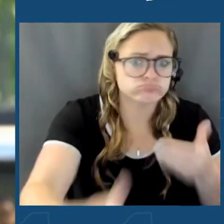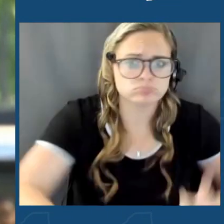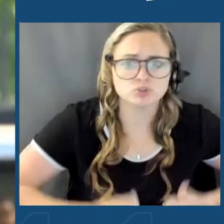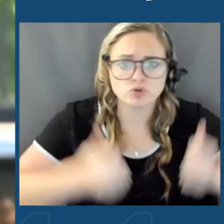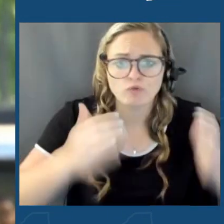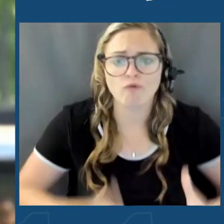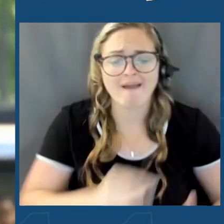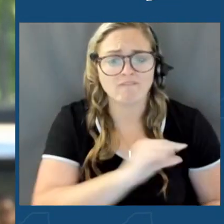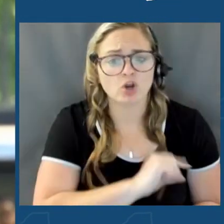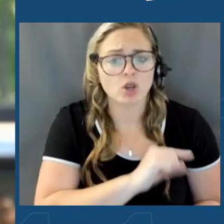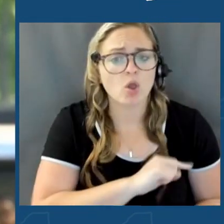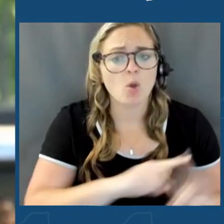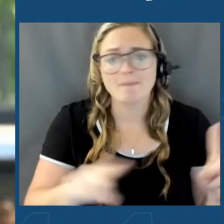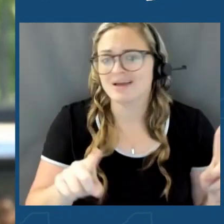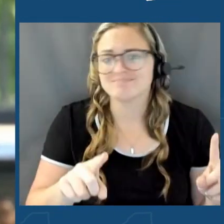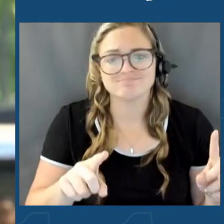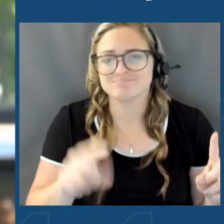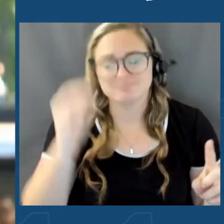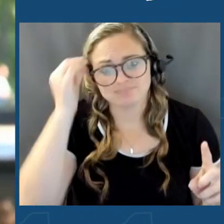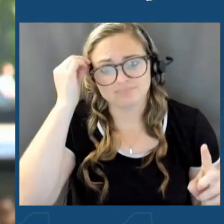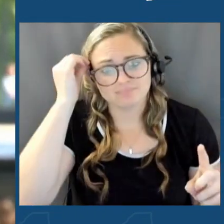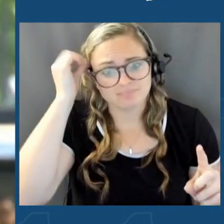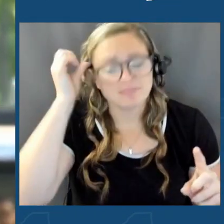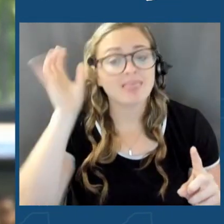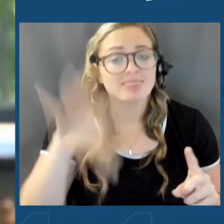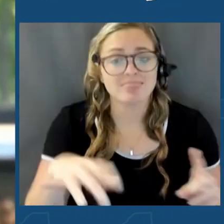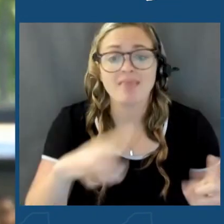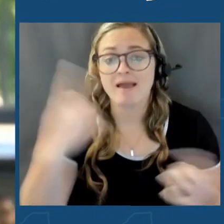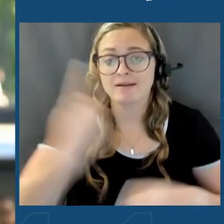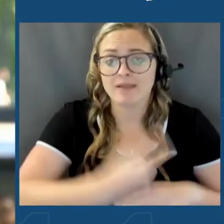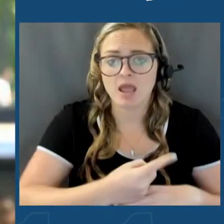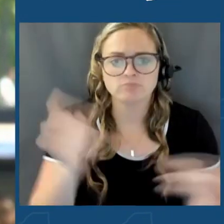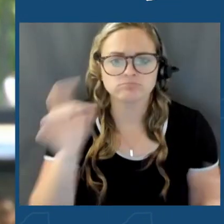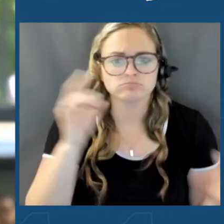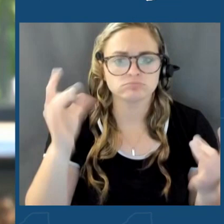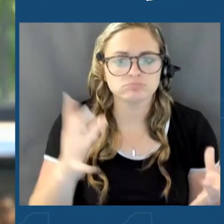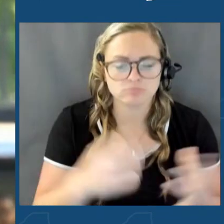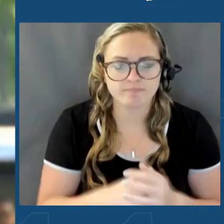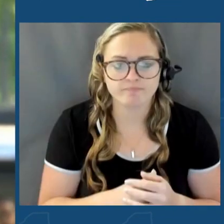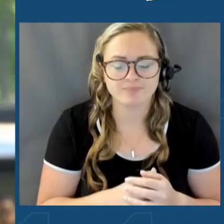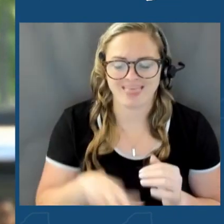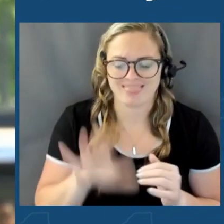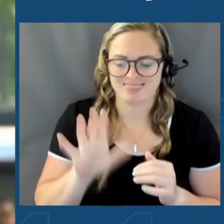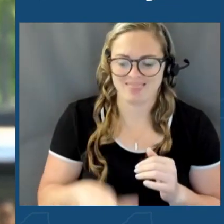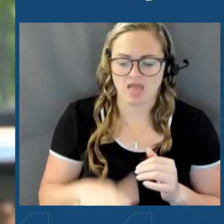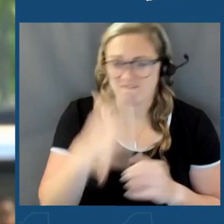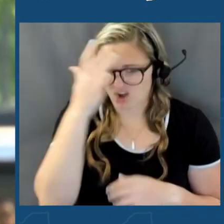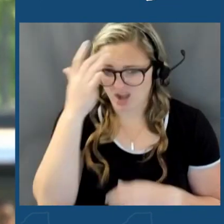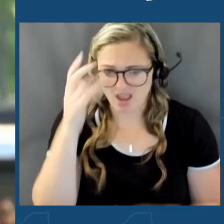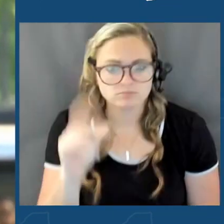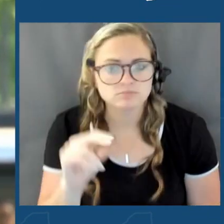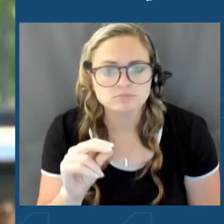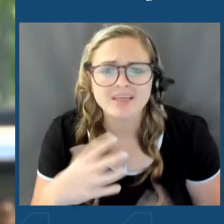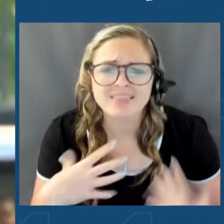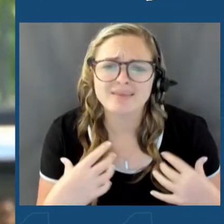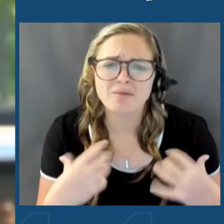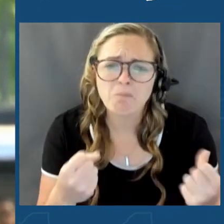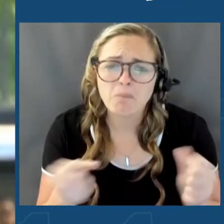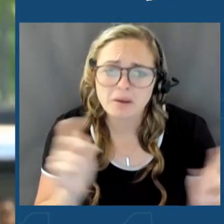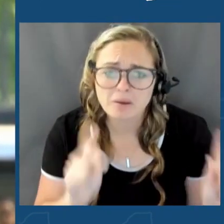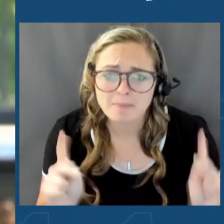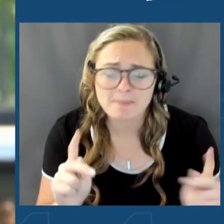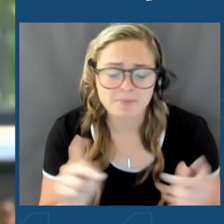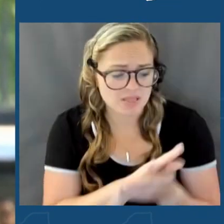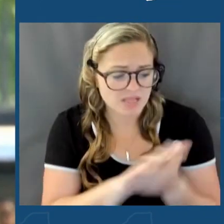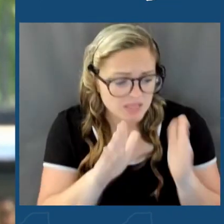ultimately that day took them down as well. That is what we don't forget. The brave people, the sanitation workers